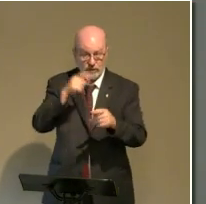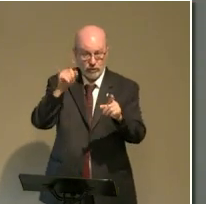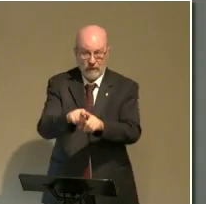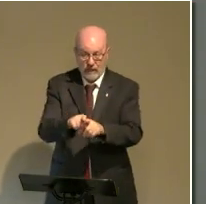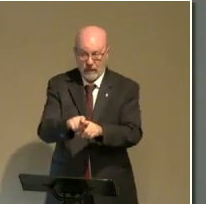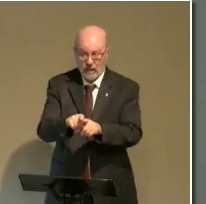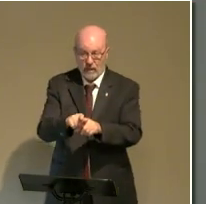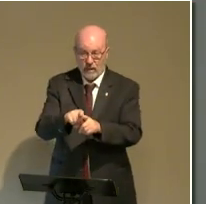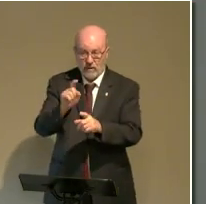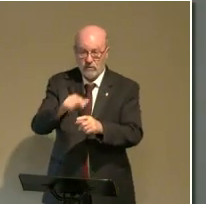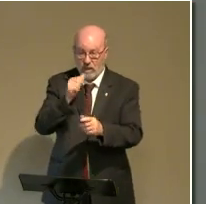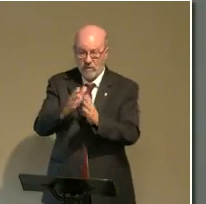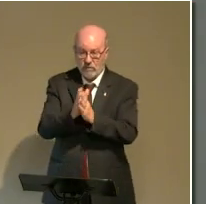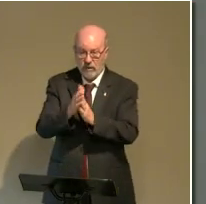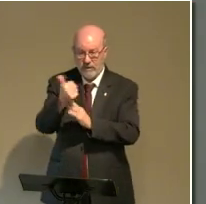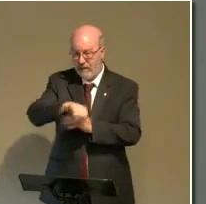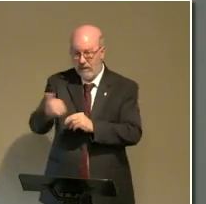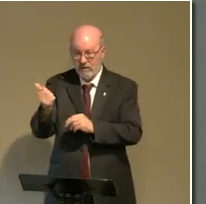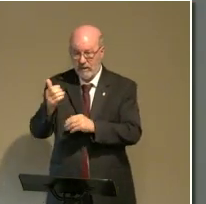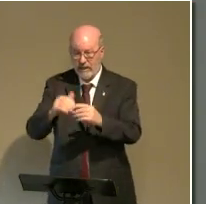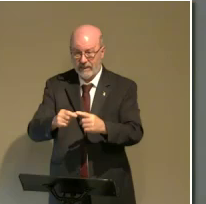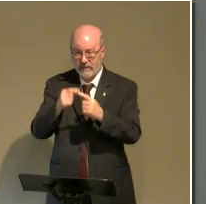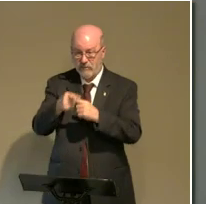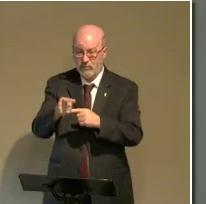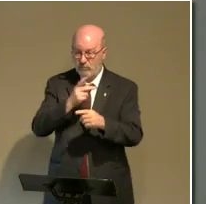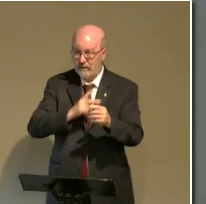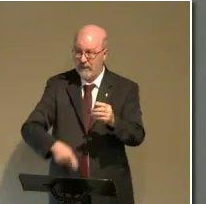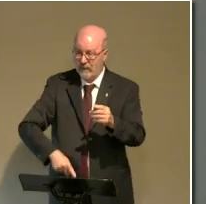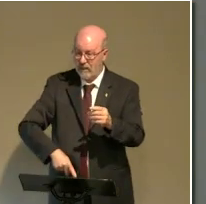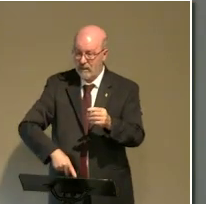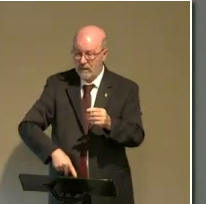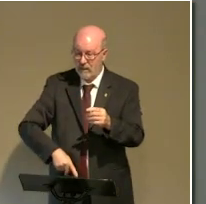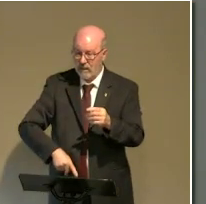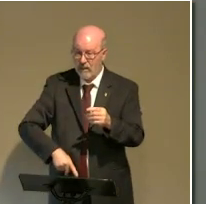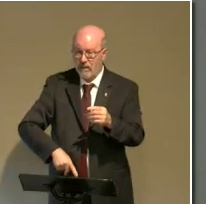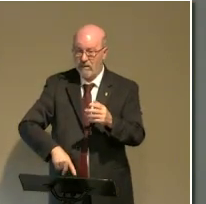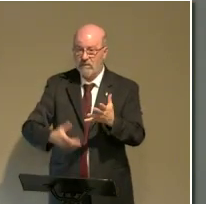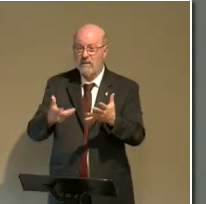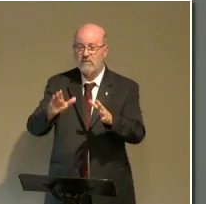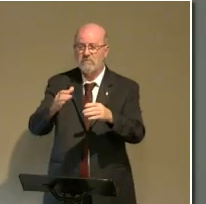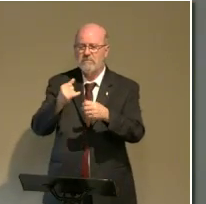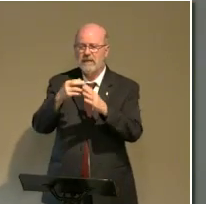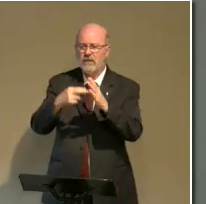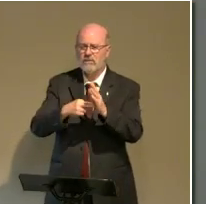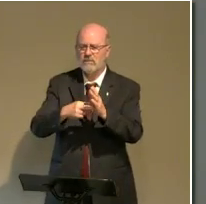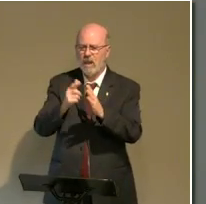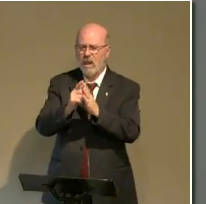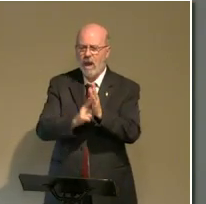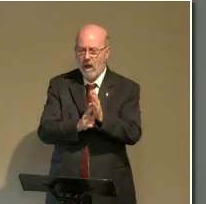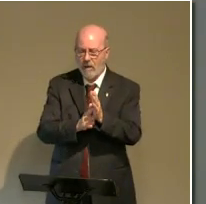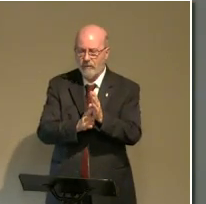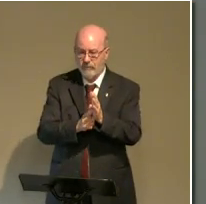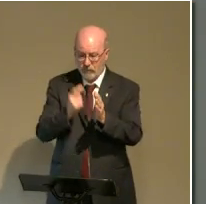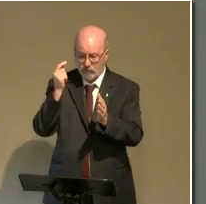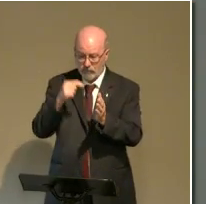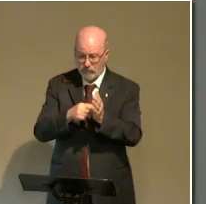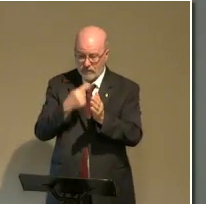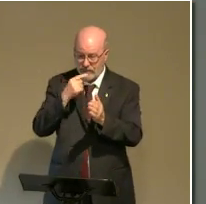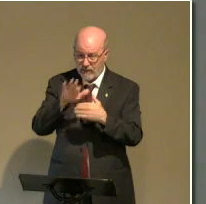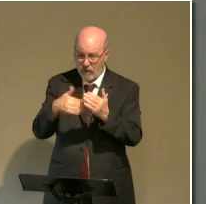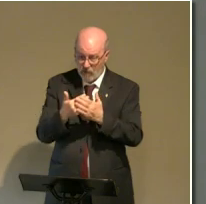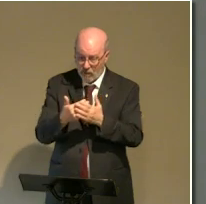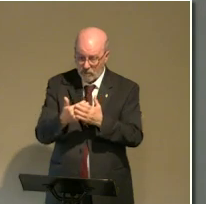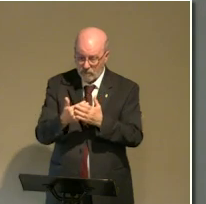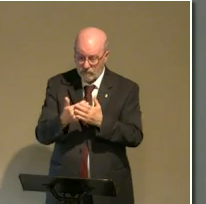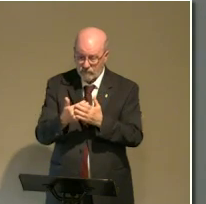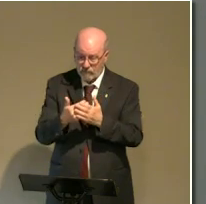agreed that we shouldn't pray to anybody else except you, King Darius. So let's make a decree. So you notice how they said all the